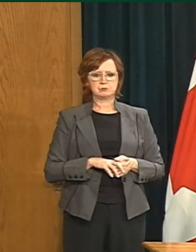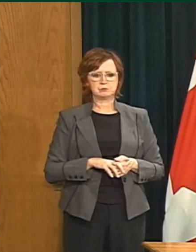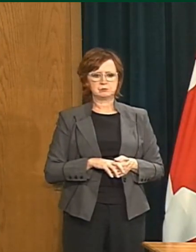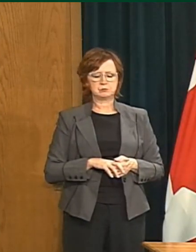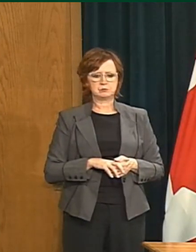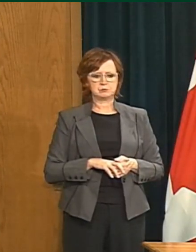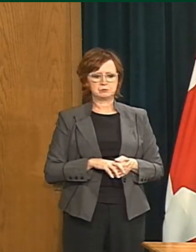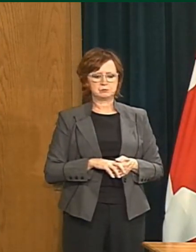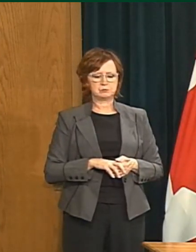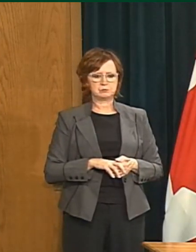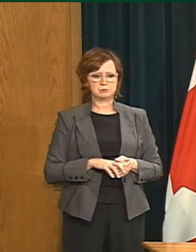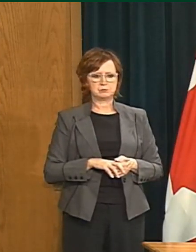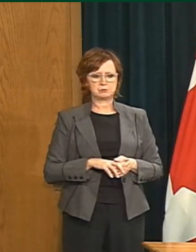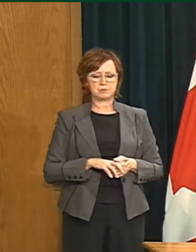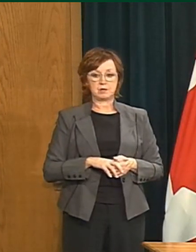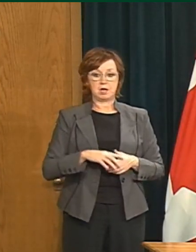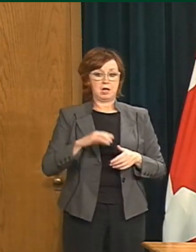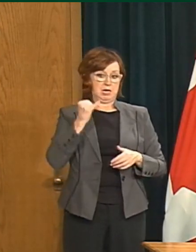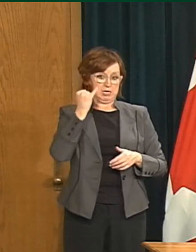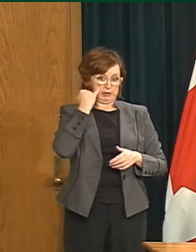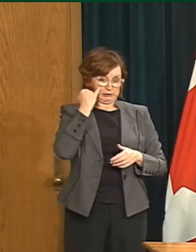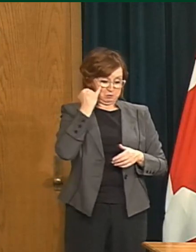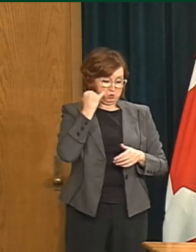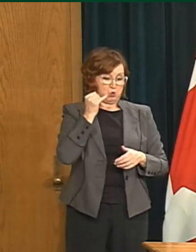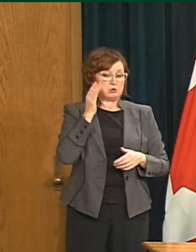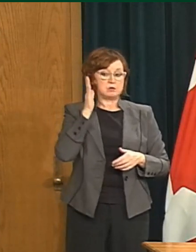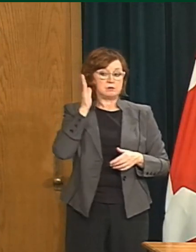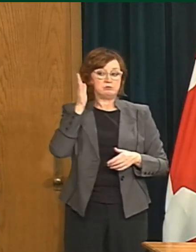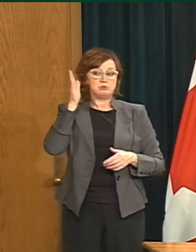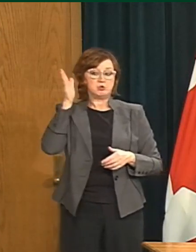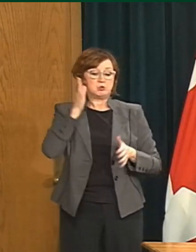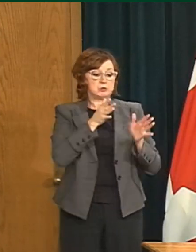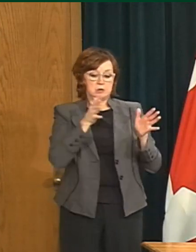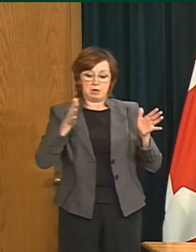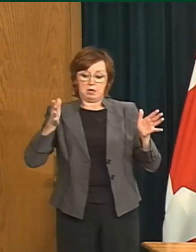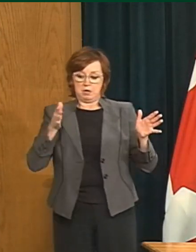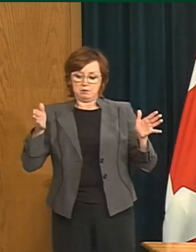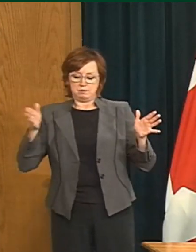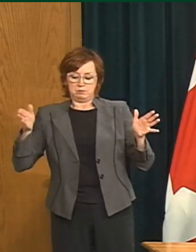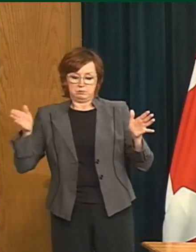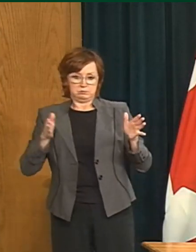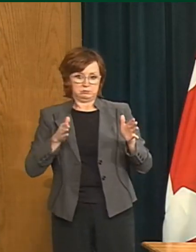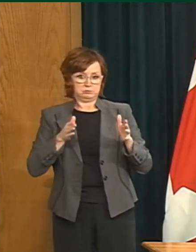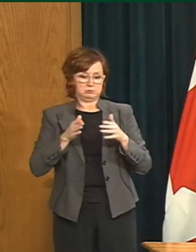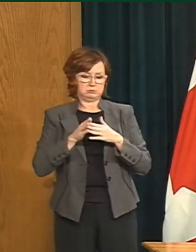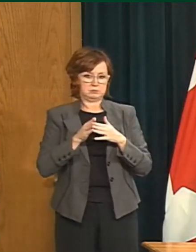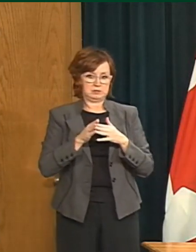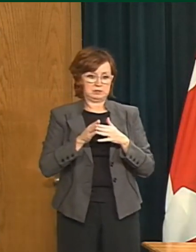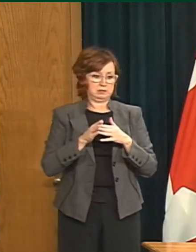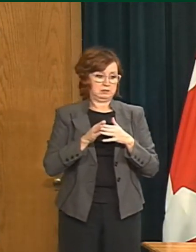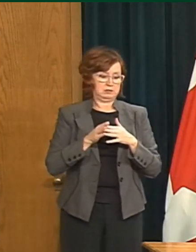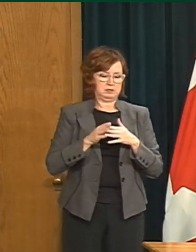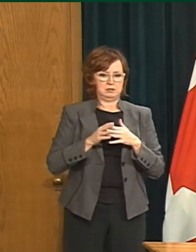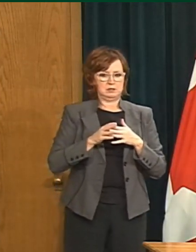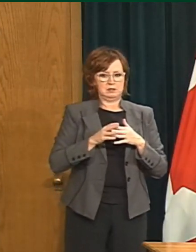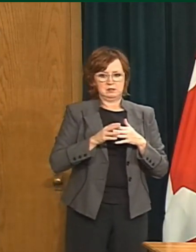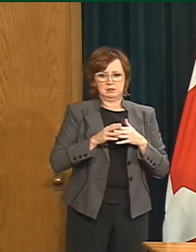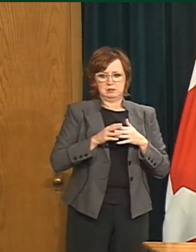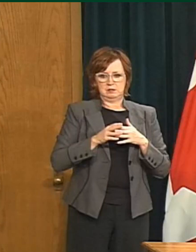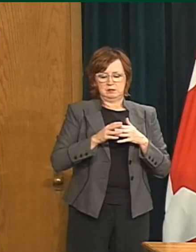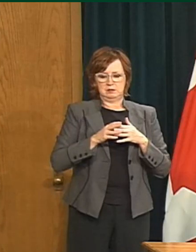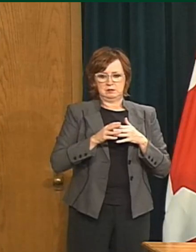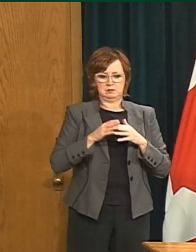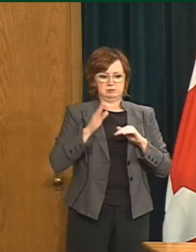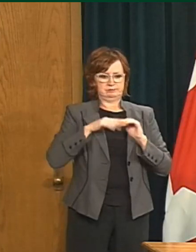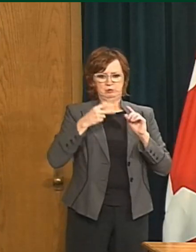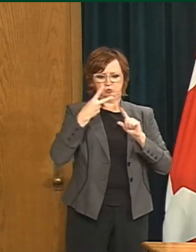up some portions of our economy at some point down the way, it'll be very different from where we were 2 months ago. When